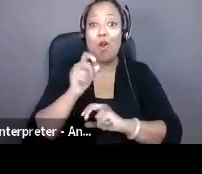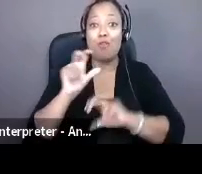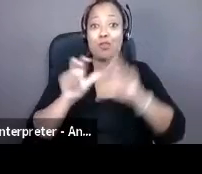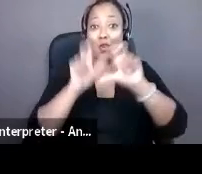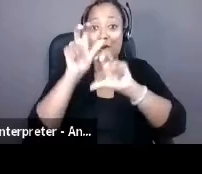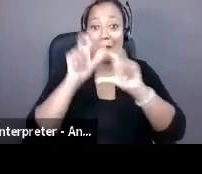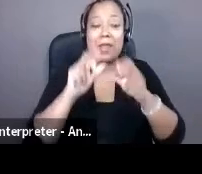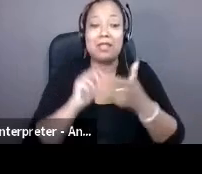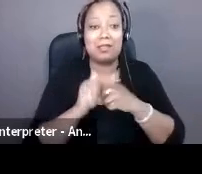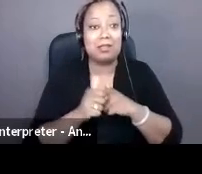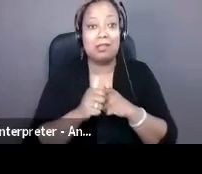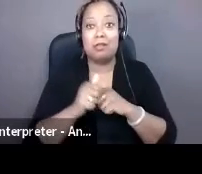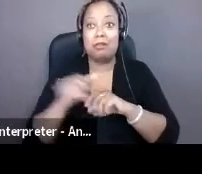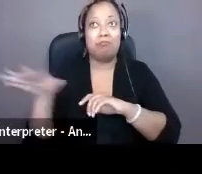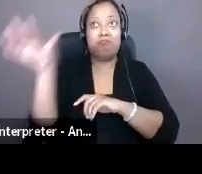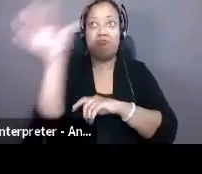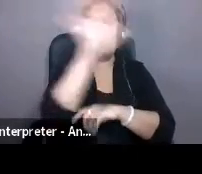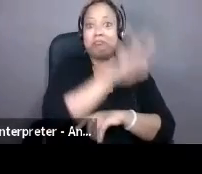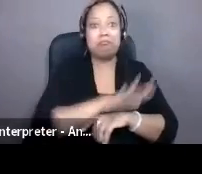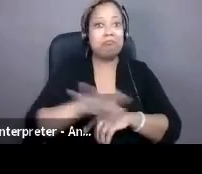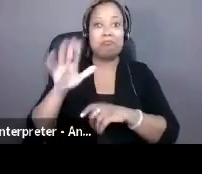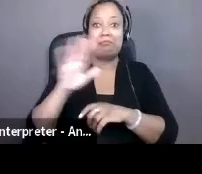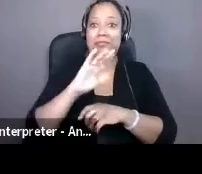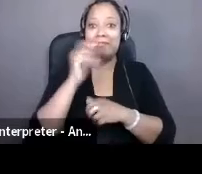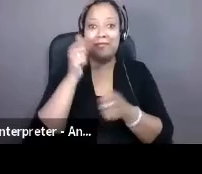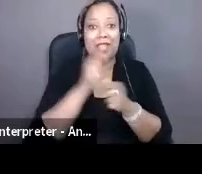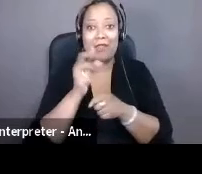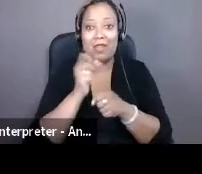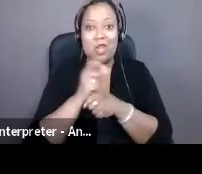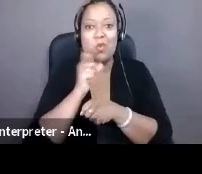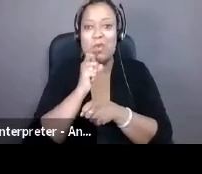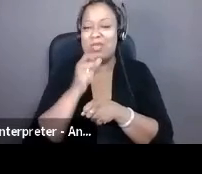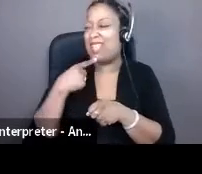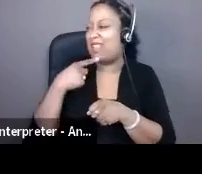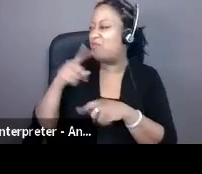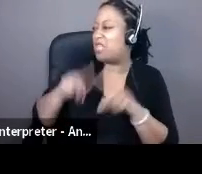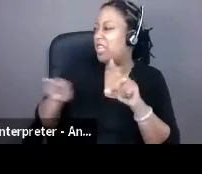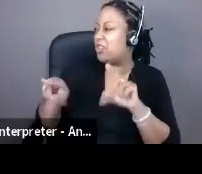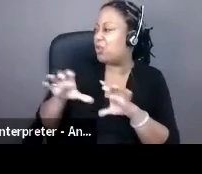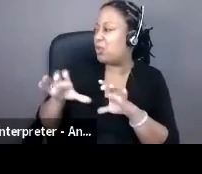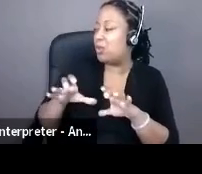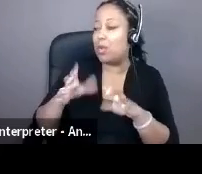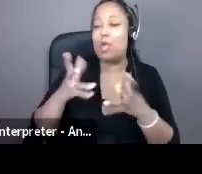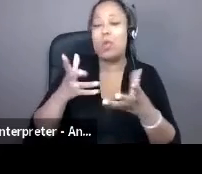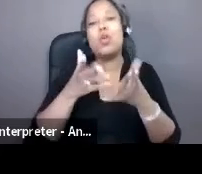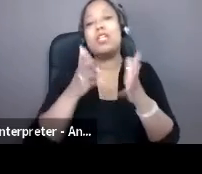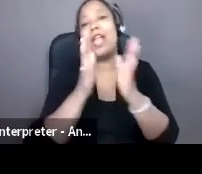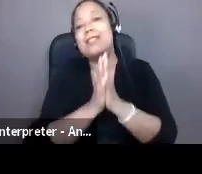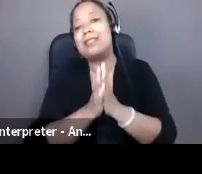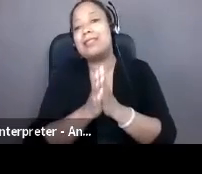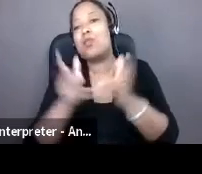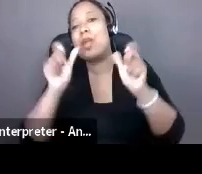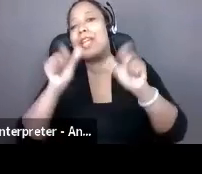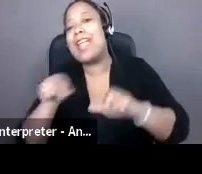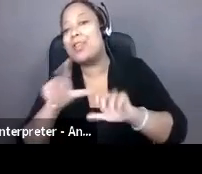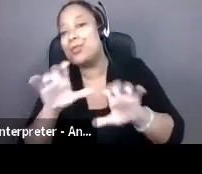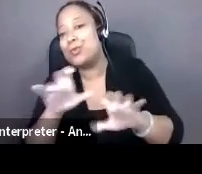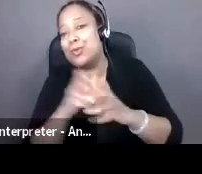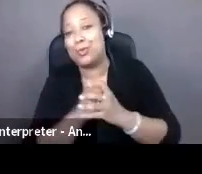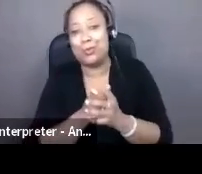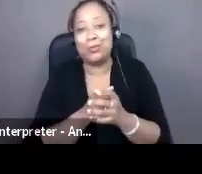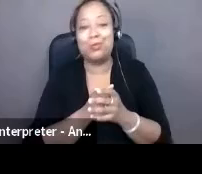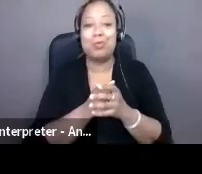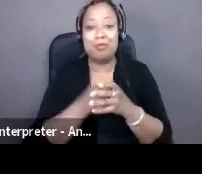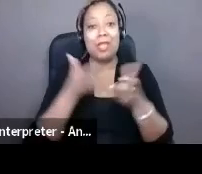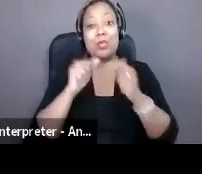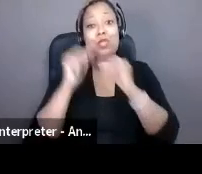tournaments around the country all year long. We never ask, what can't you do? We want to ask, what can you do? So we try to